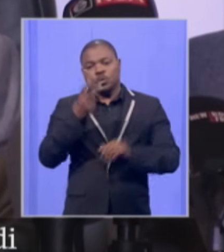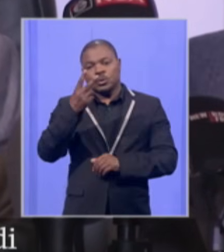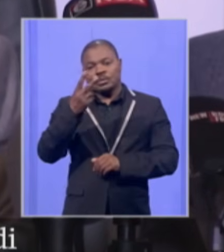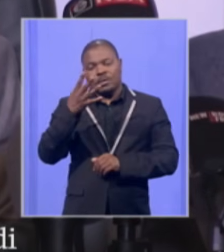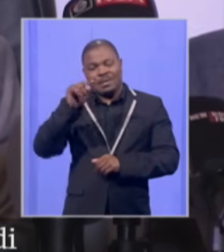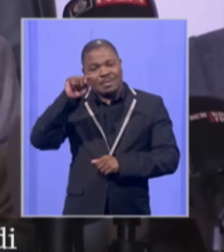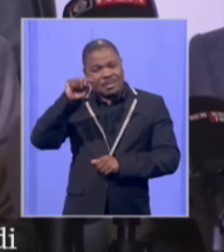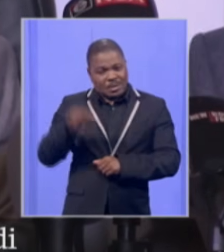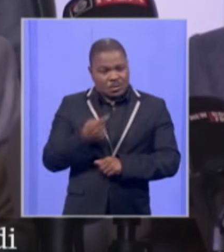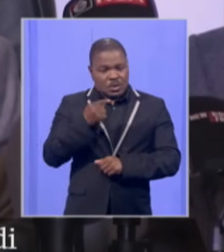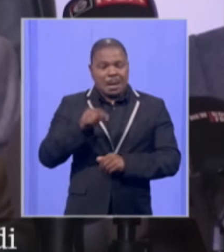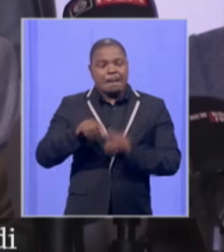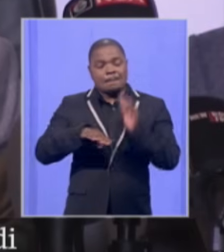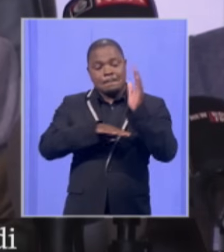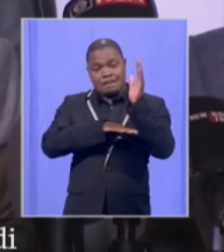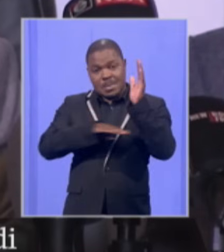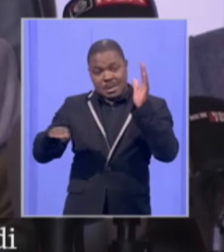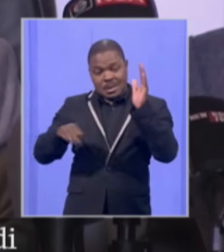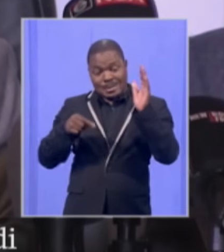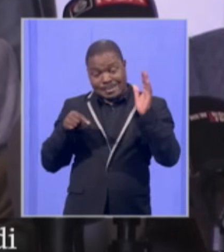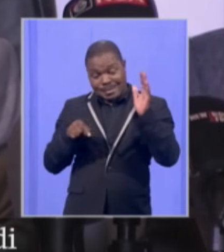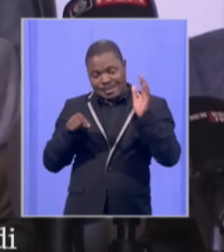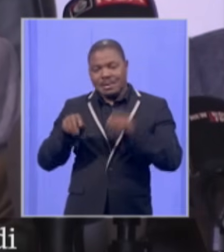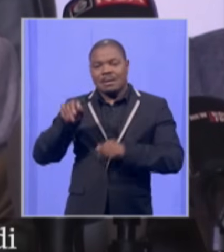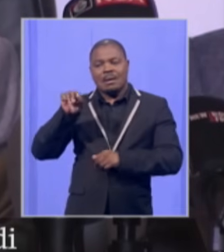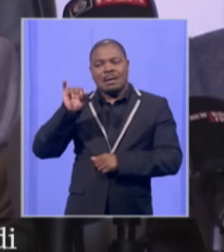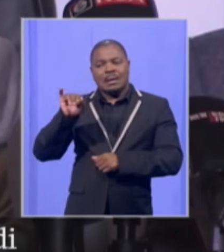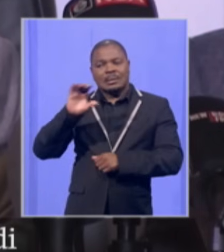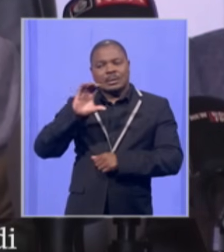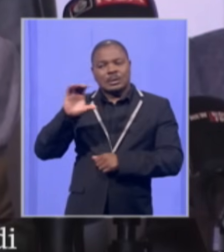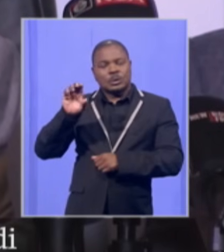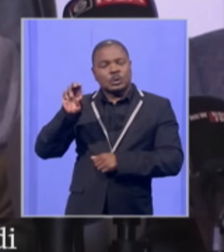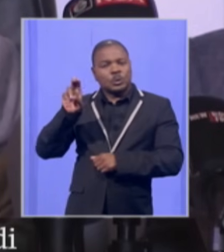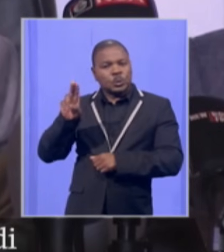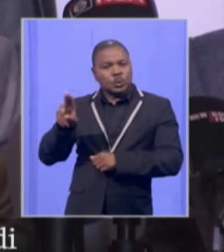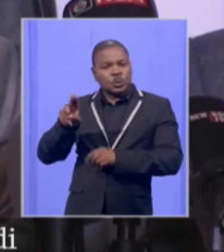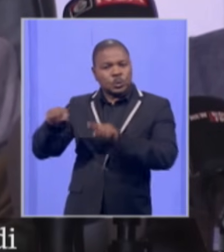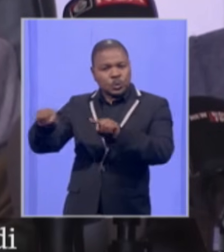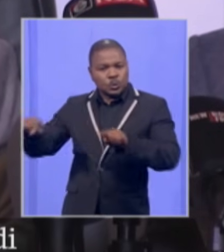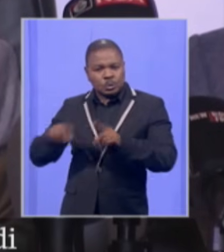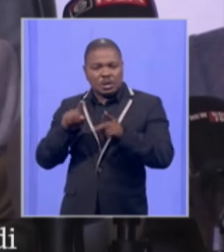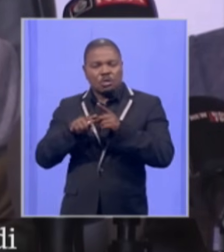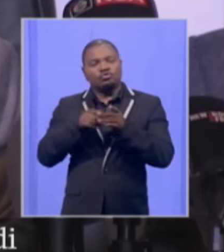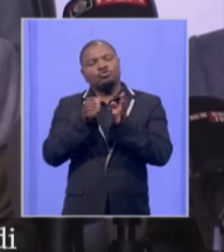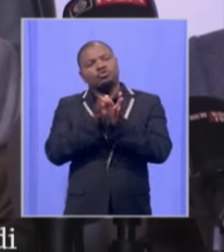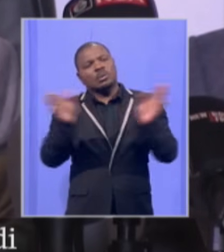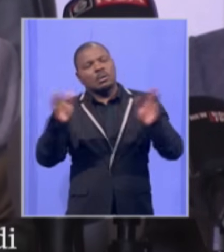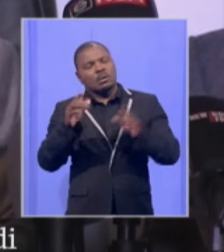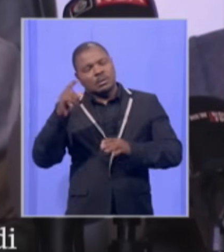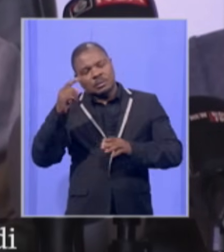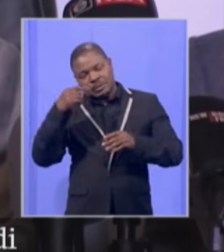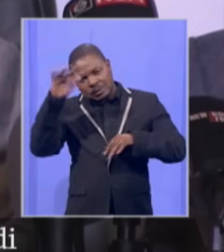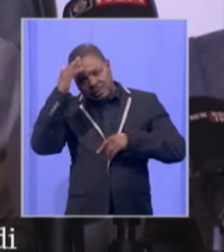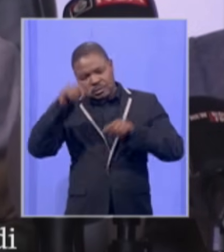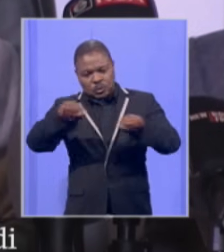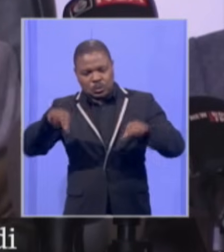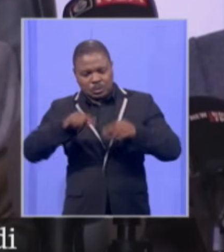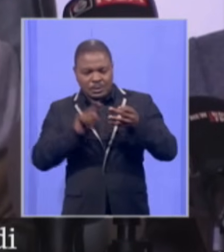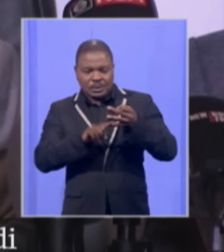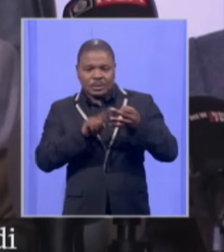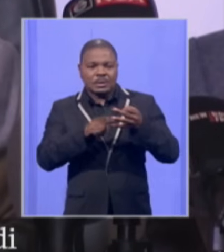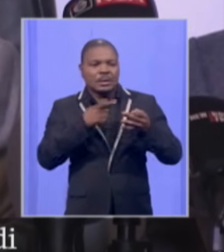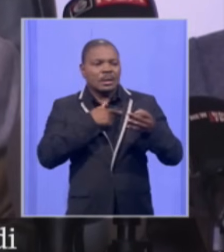25,000 beds, which are ICU beds, general ward beds, 3-section electric